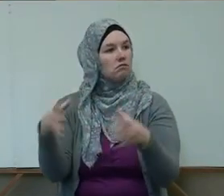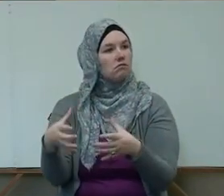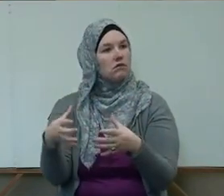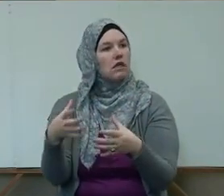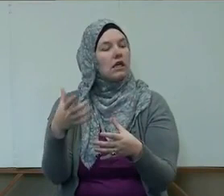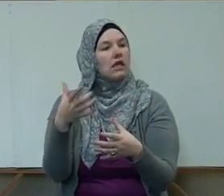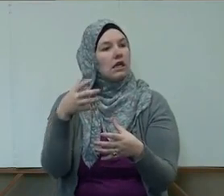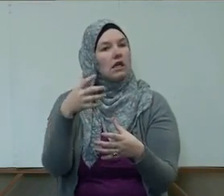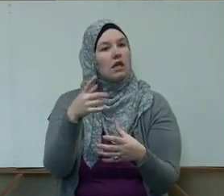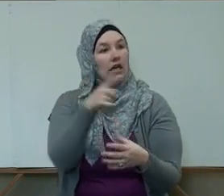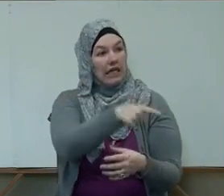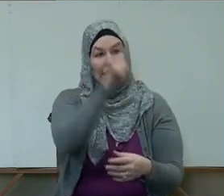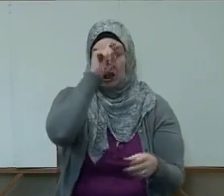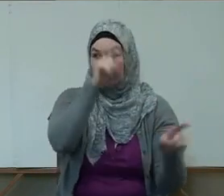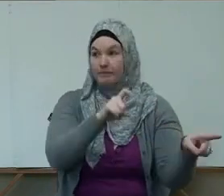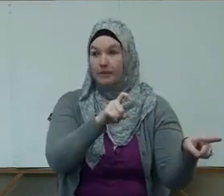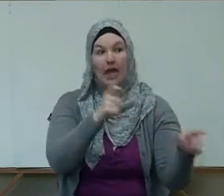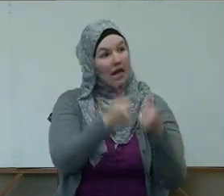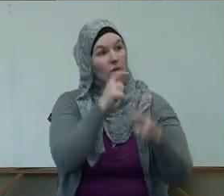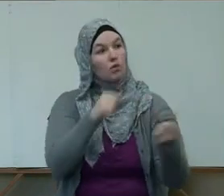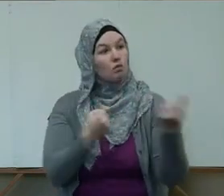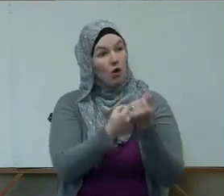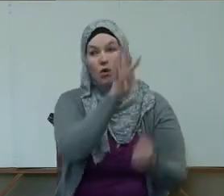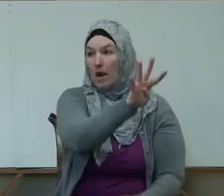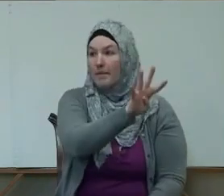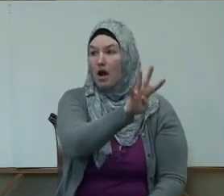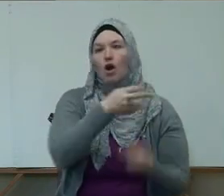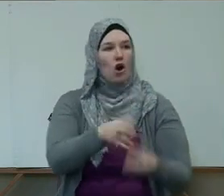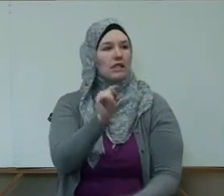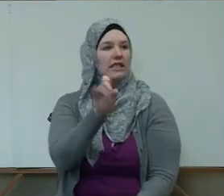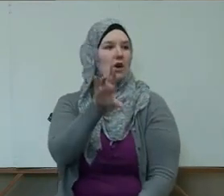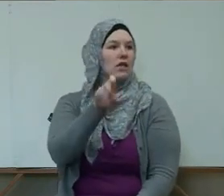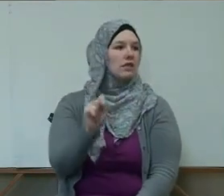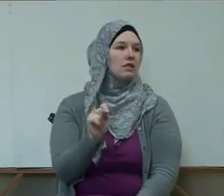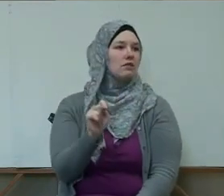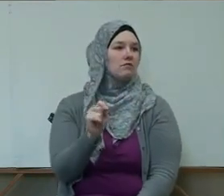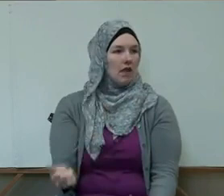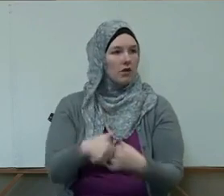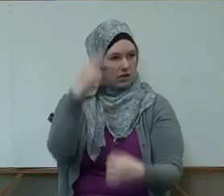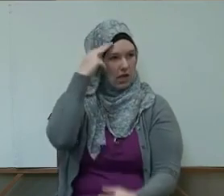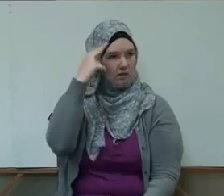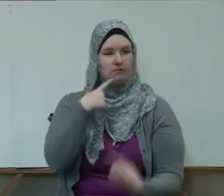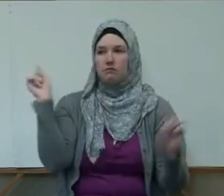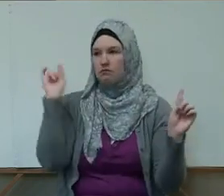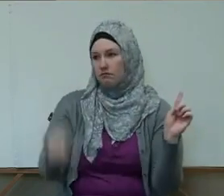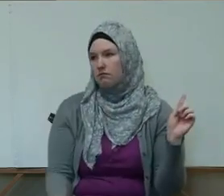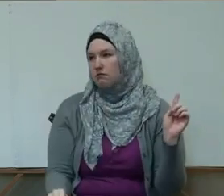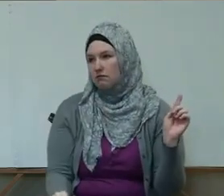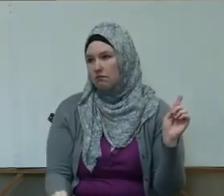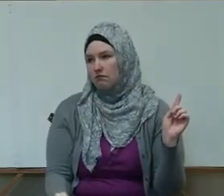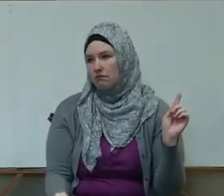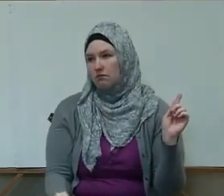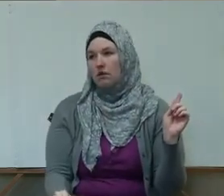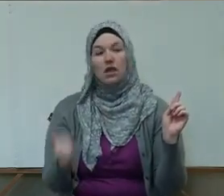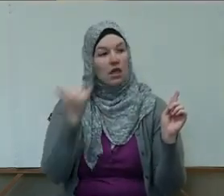falsely in Egypt, anyone who supports them, even by any symbolic gesture, will be subject to